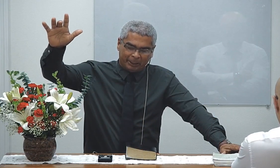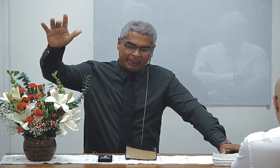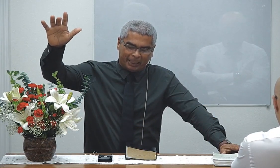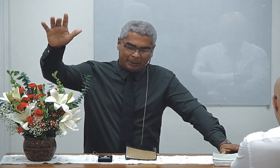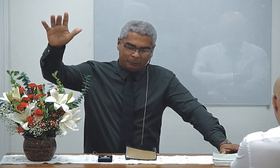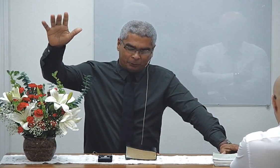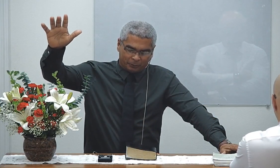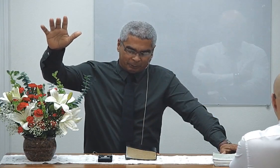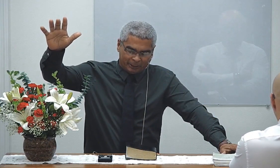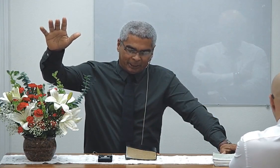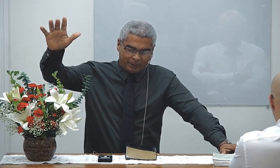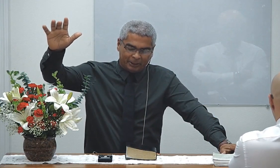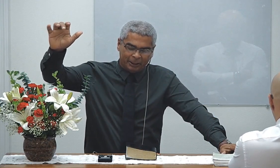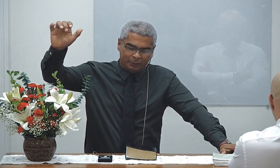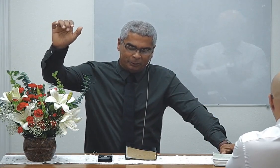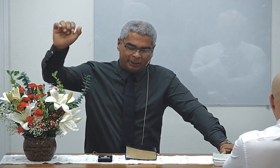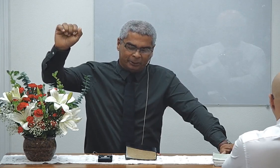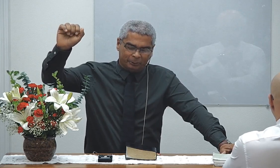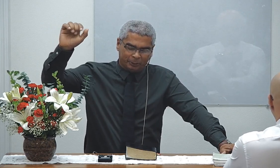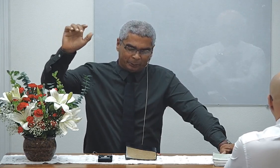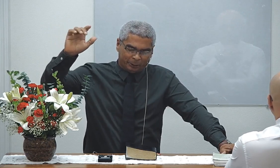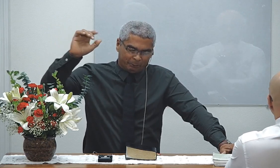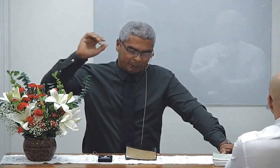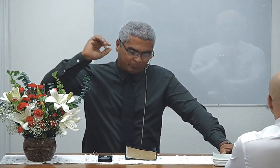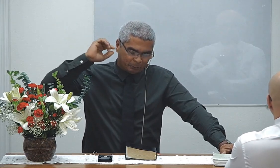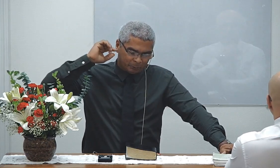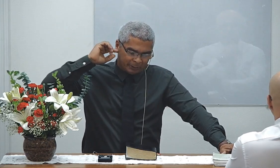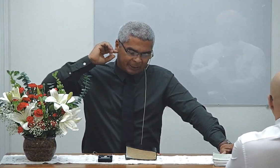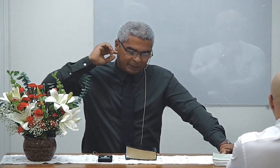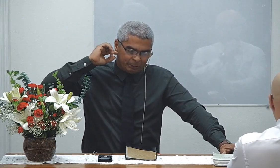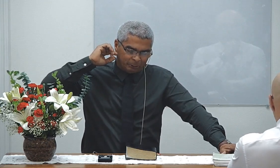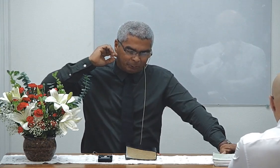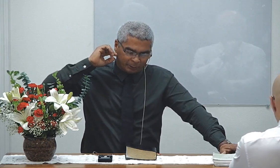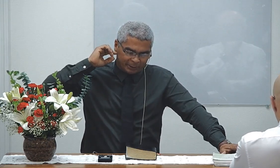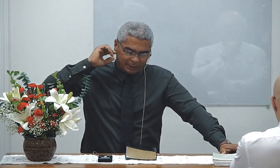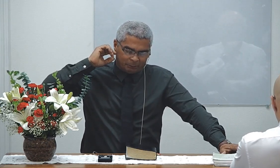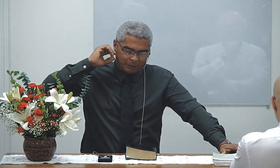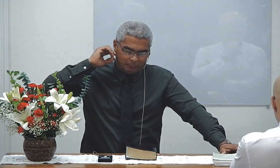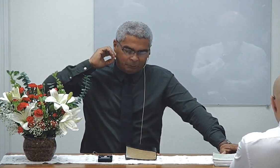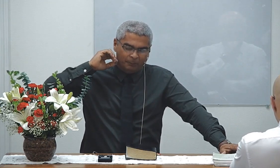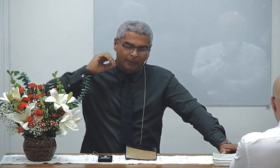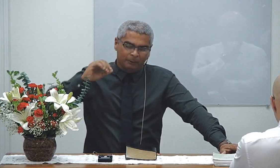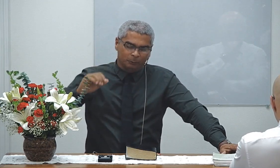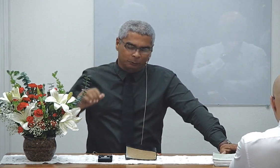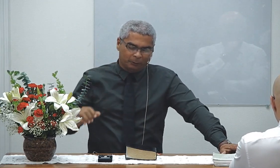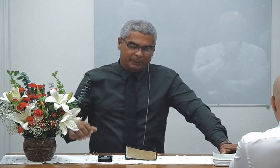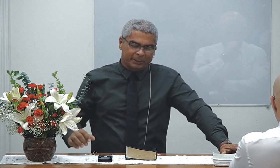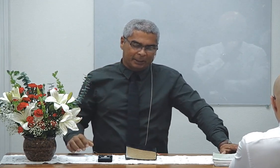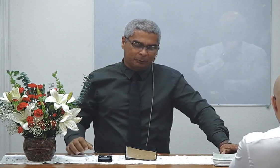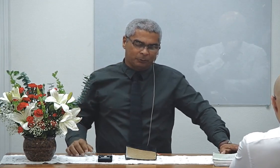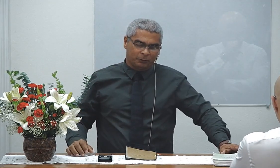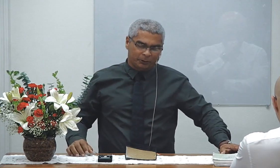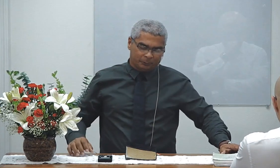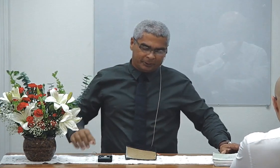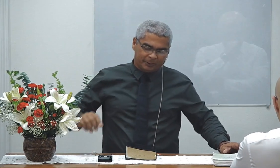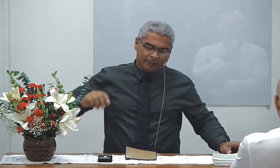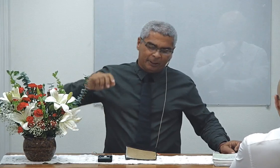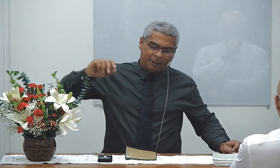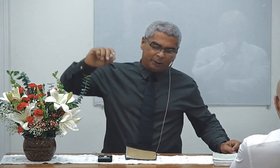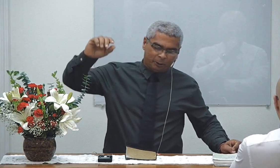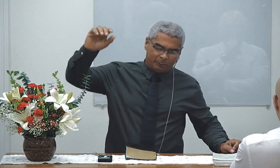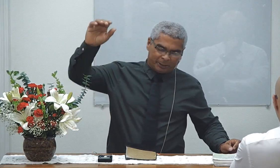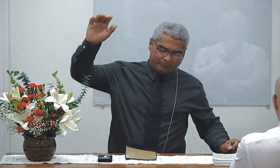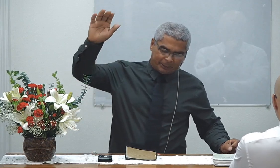homes, Lord, and for love to them, and also to any all of their family members. Take us home in peace. We pray in the holy name of